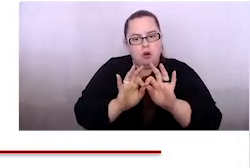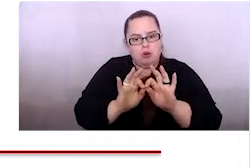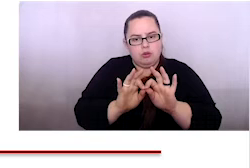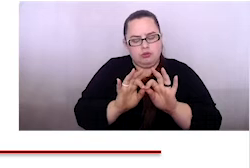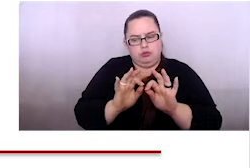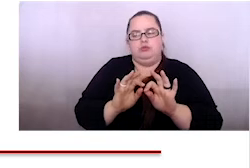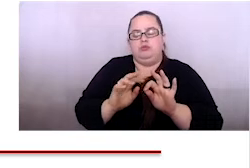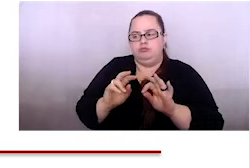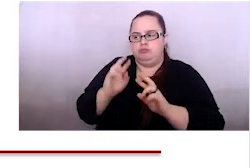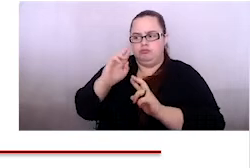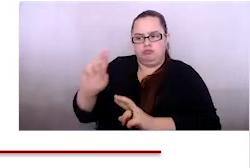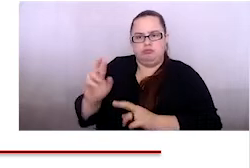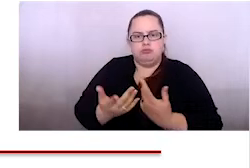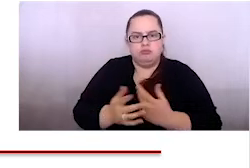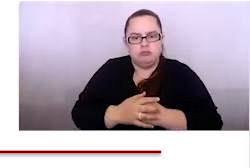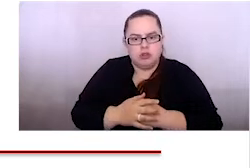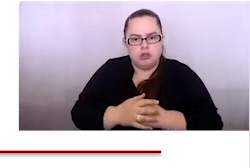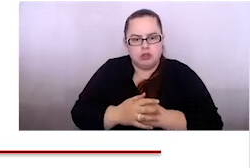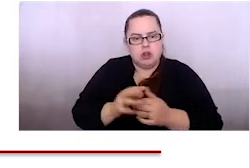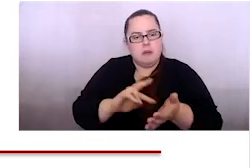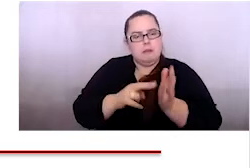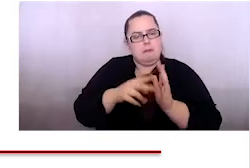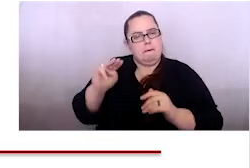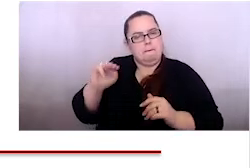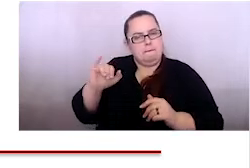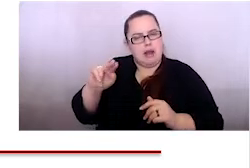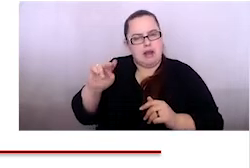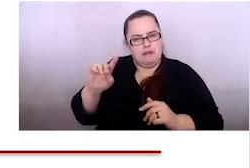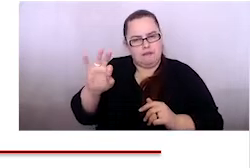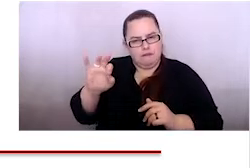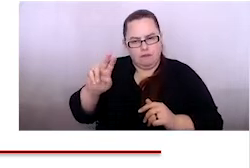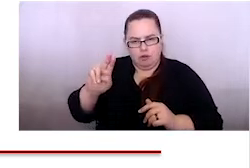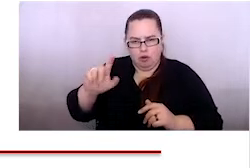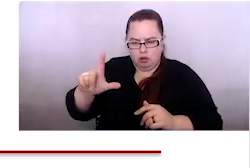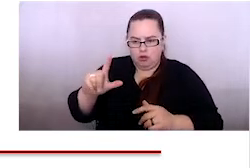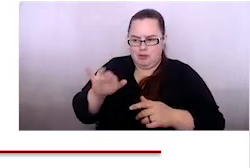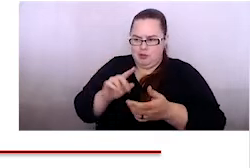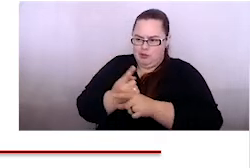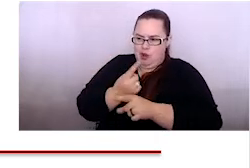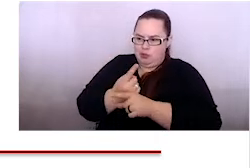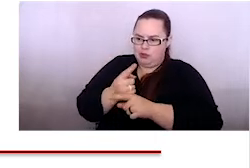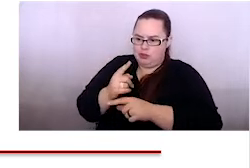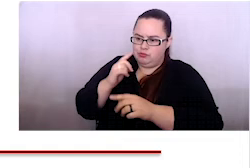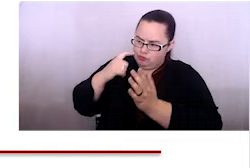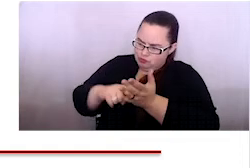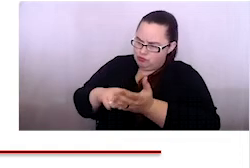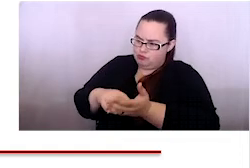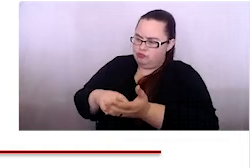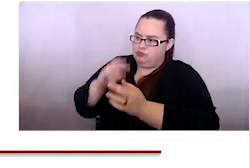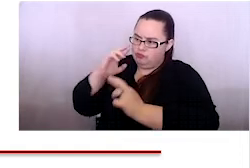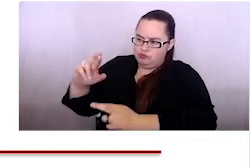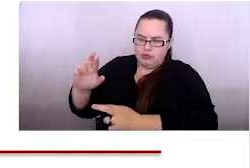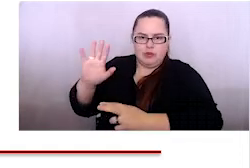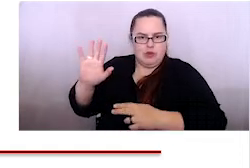by this is to allow yourself to properly validate someone else's practice. And it also goes back to that